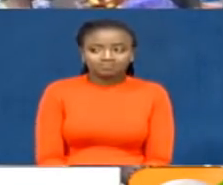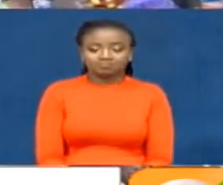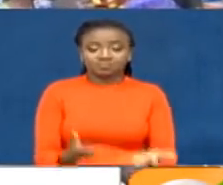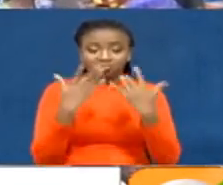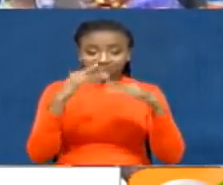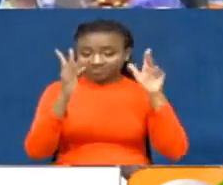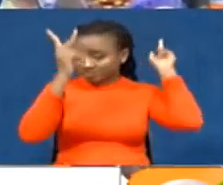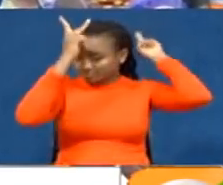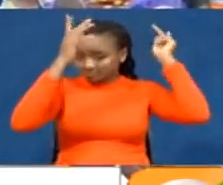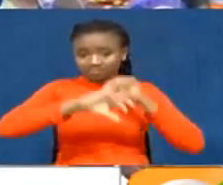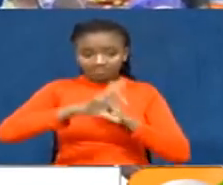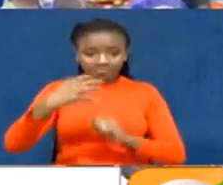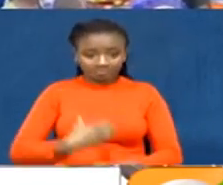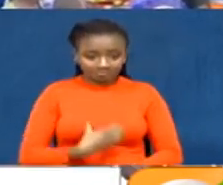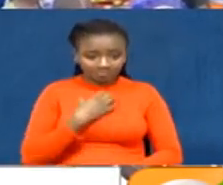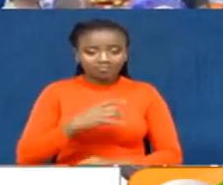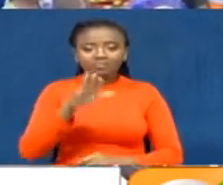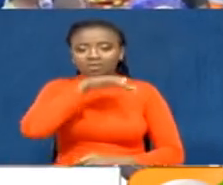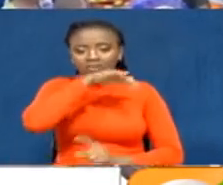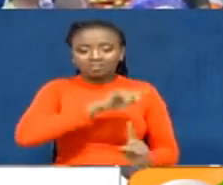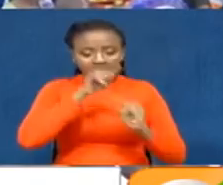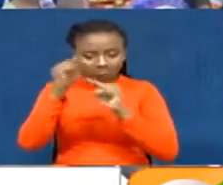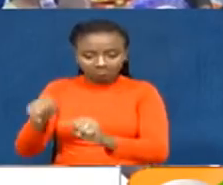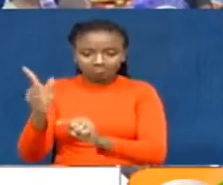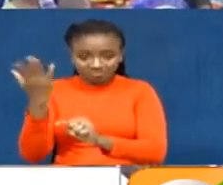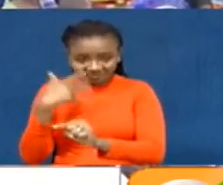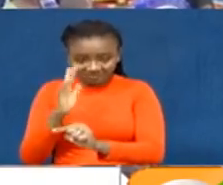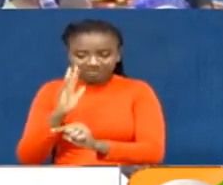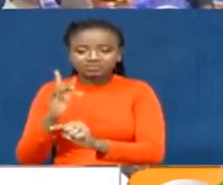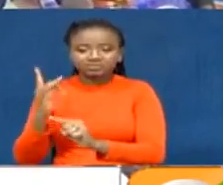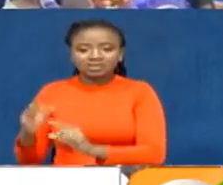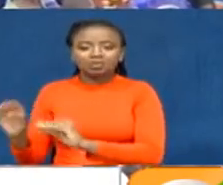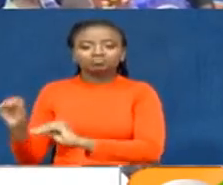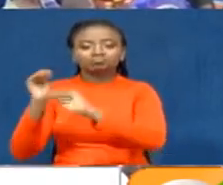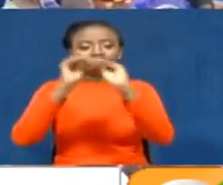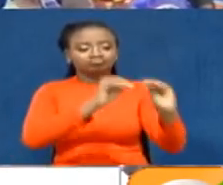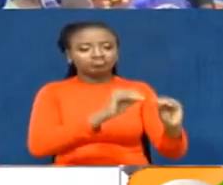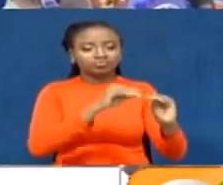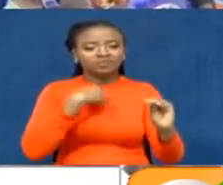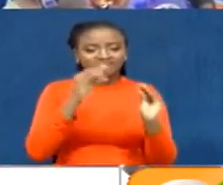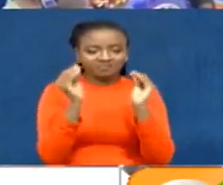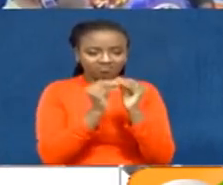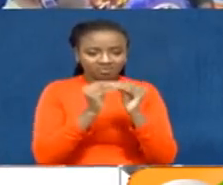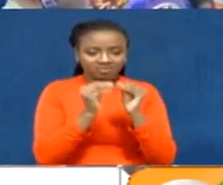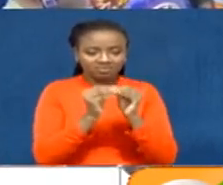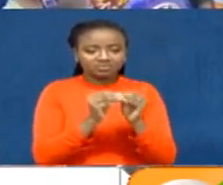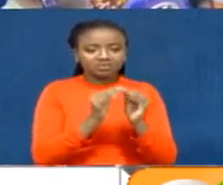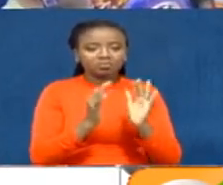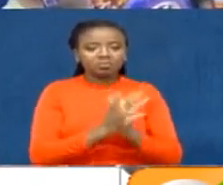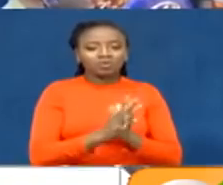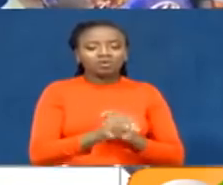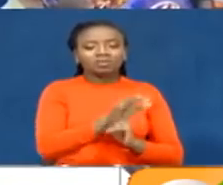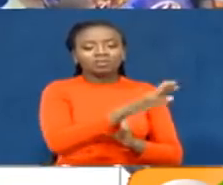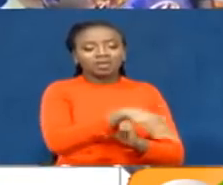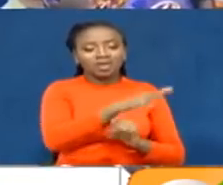tour of Kakamega County, ODM leader Raila Odinga scales up his campaign with a scheduled meeting of the Azimio la Umoja